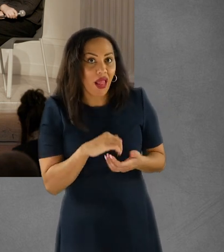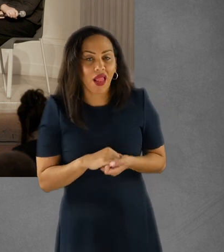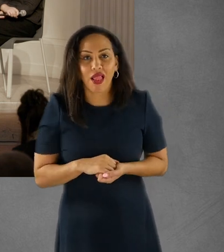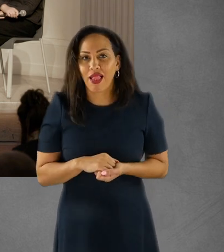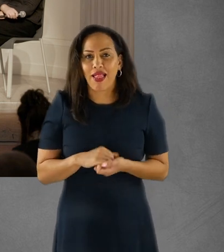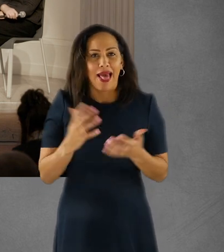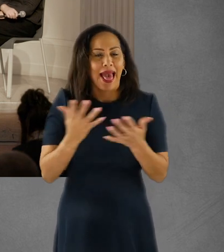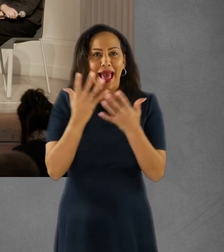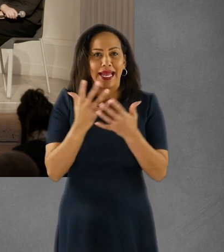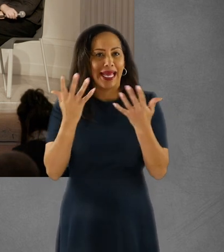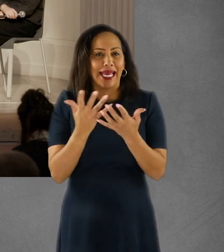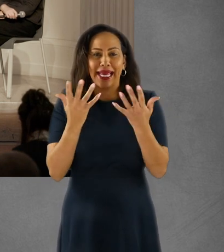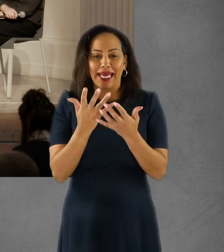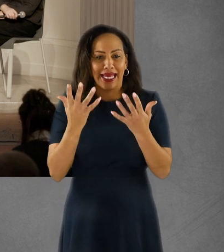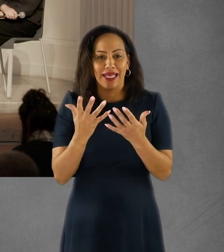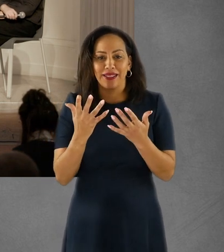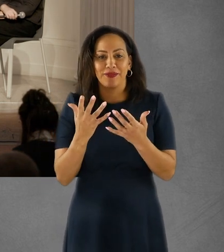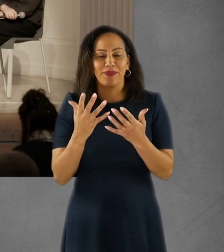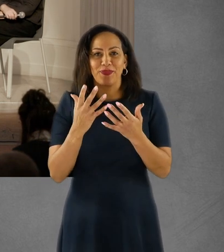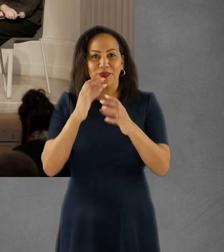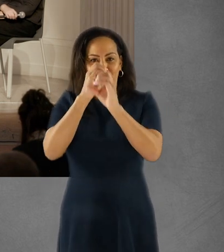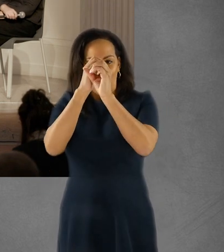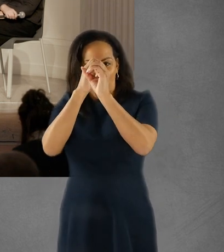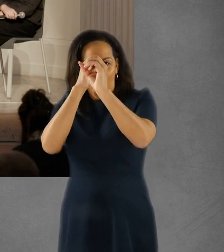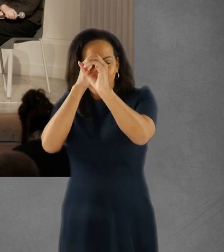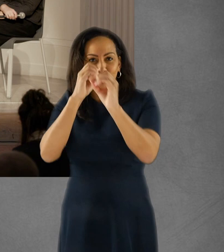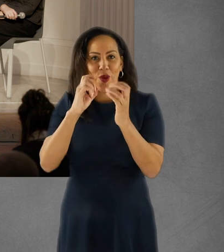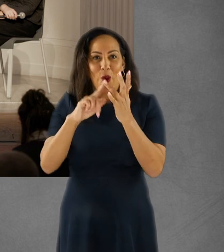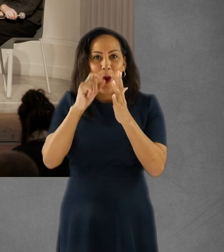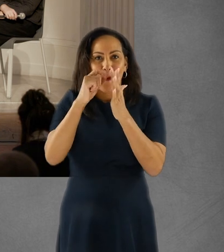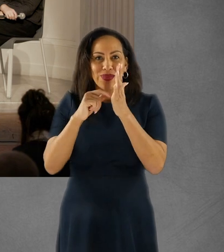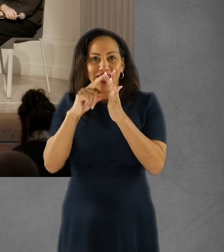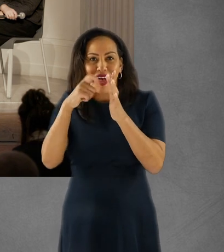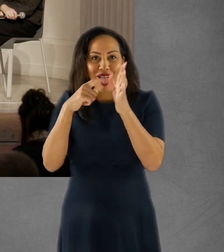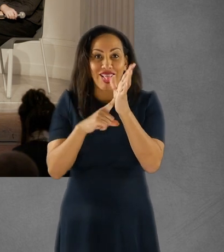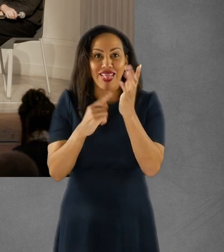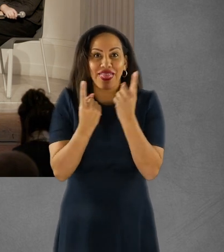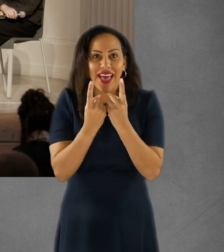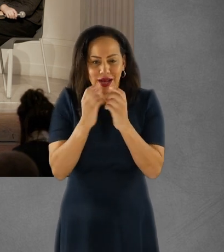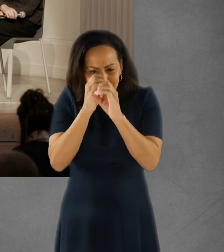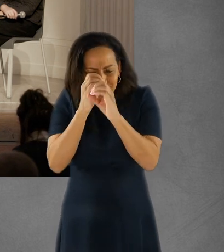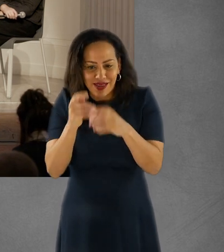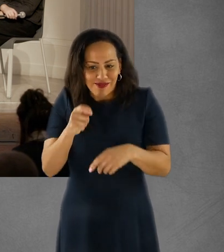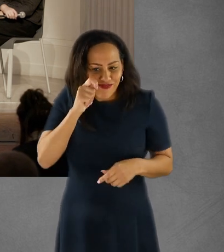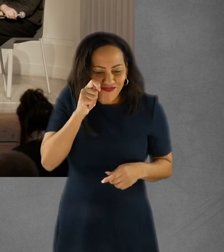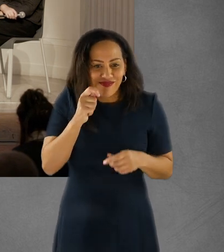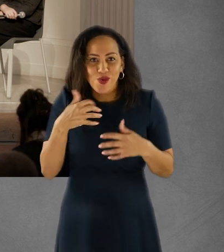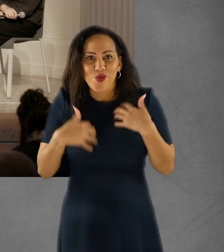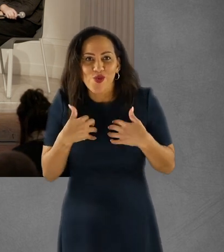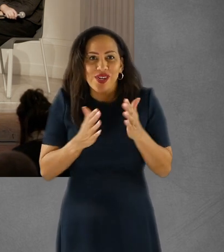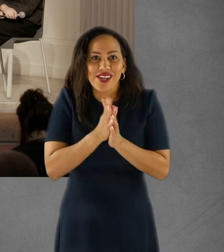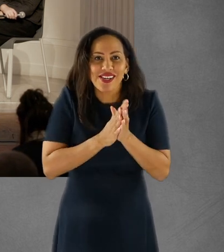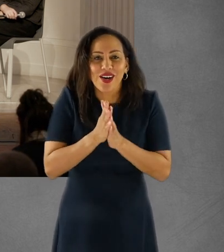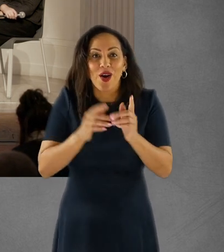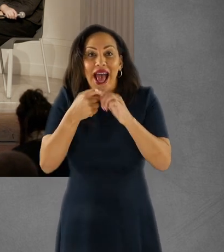Possibly. So any kind of optical kind of item thing that can allow me to do that, I'm